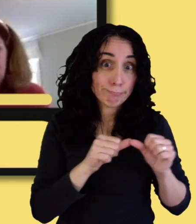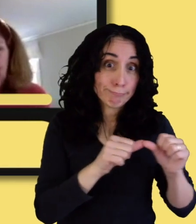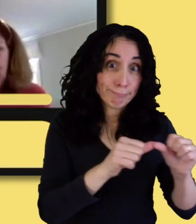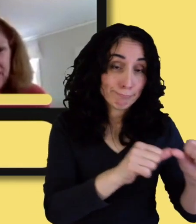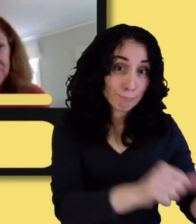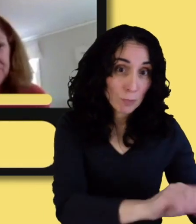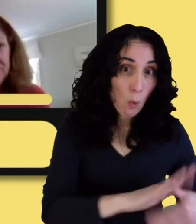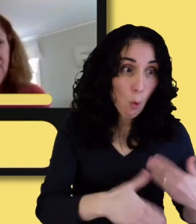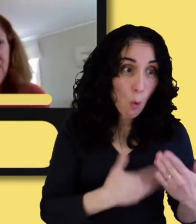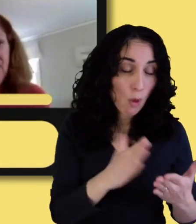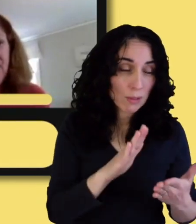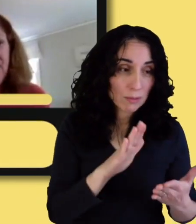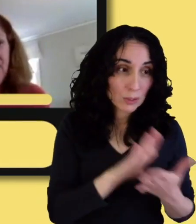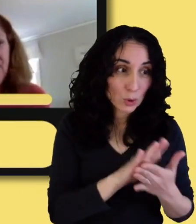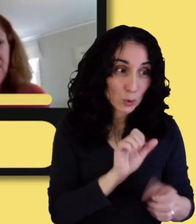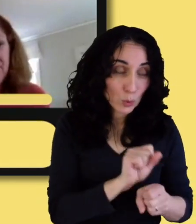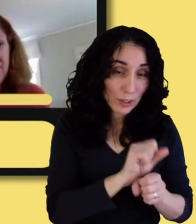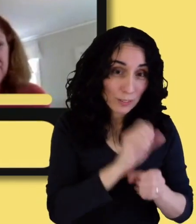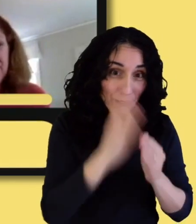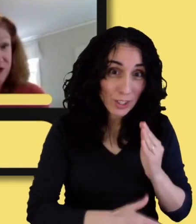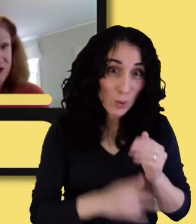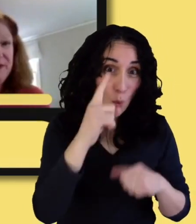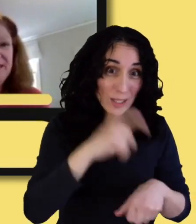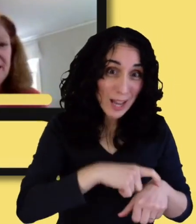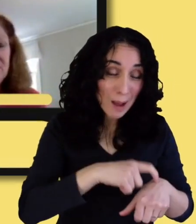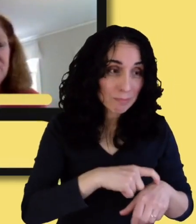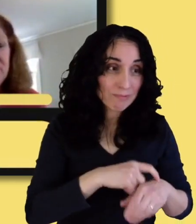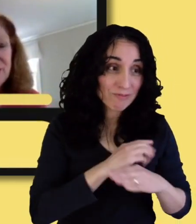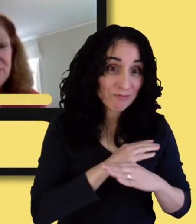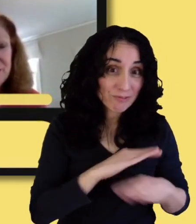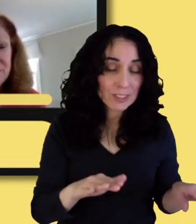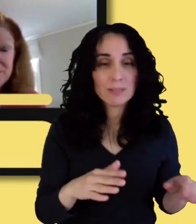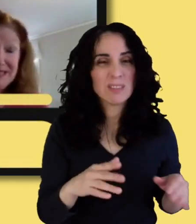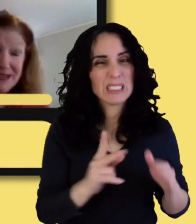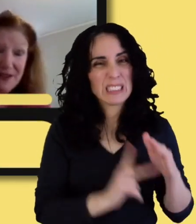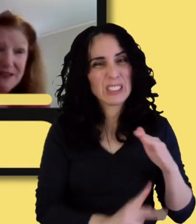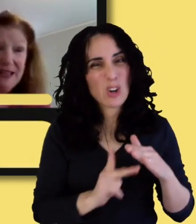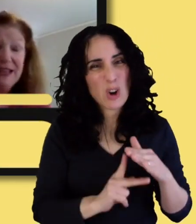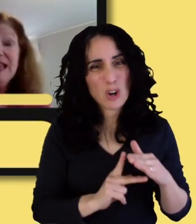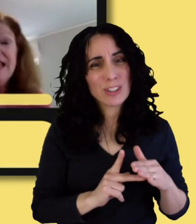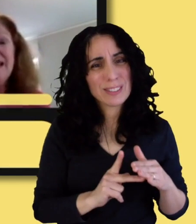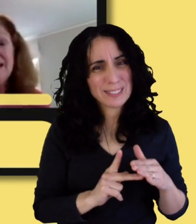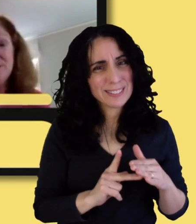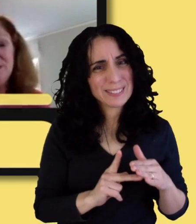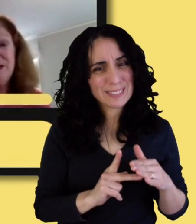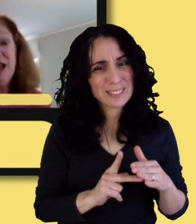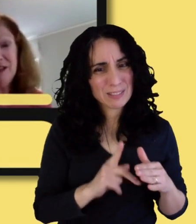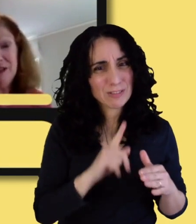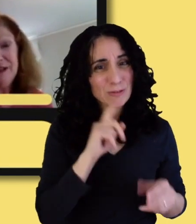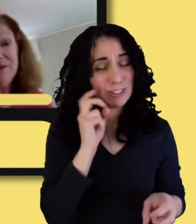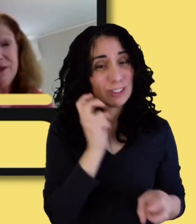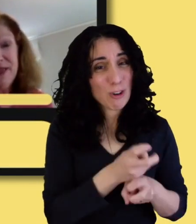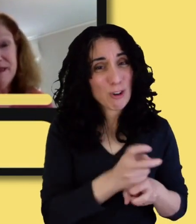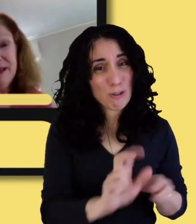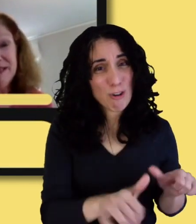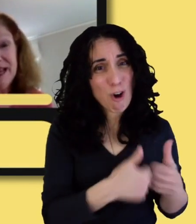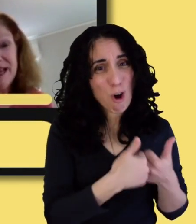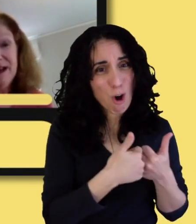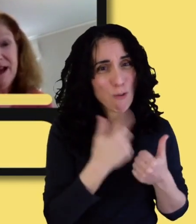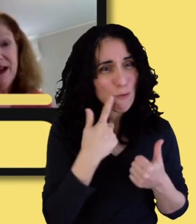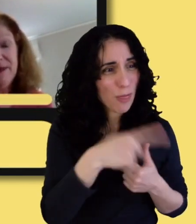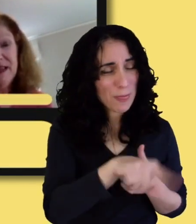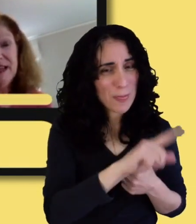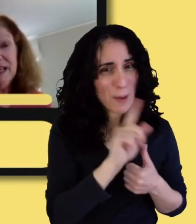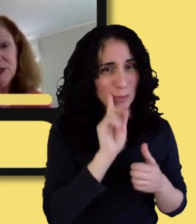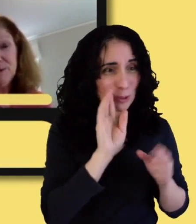the whole thing in one chunk, because I think that just for kindergartners specifically, that's really challenging for them